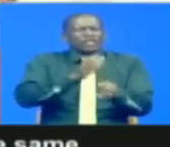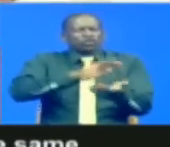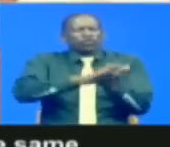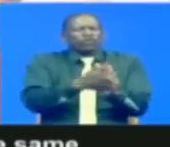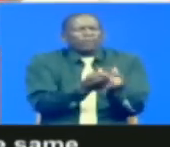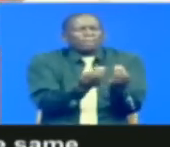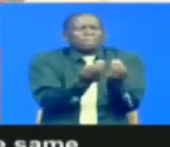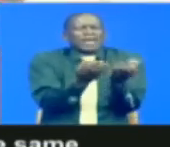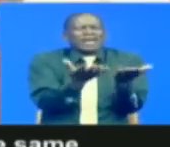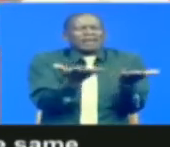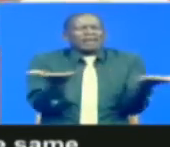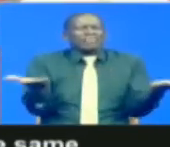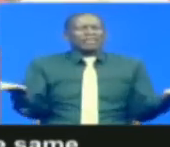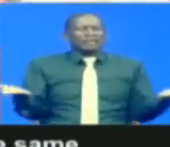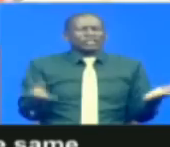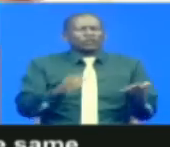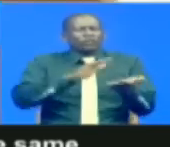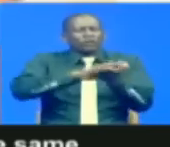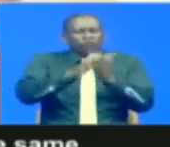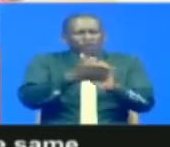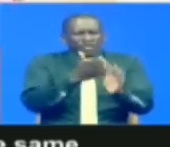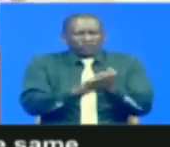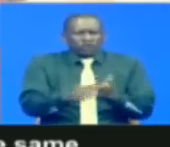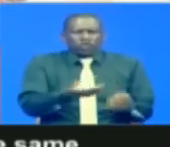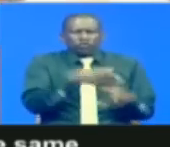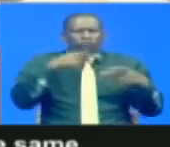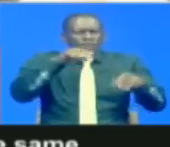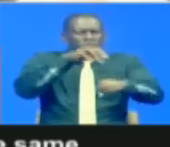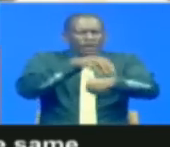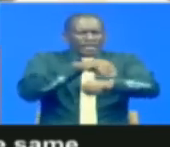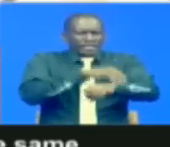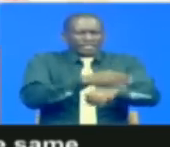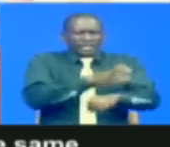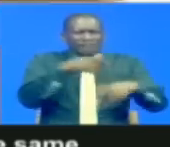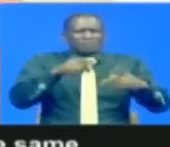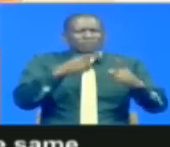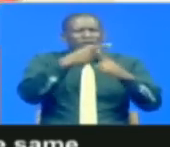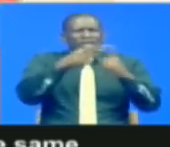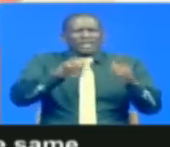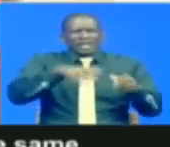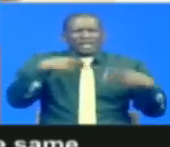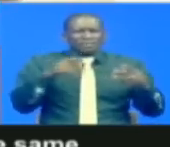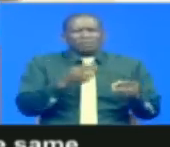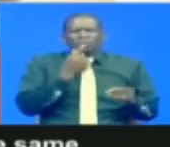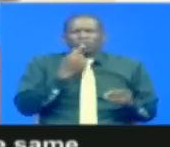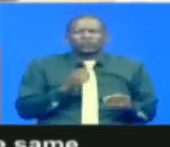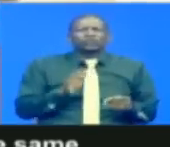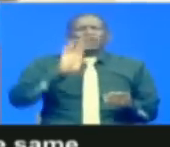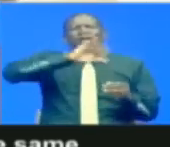mengi yalisameheka? Kuna wale watu waliumia, kuna wale watu waliuawa, kuna wale watu waliapisha watu.